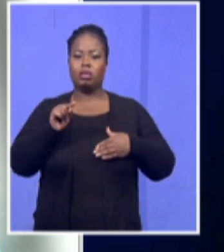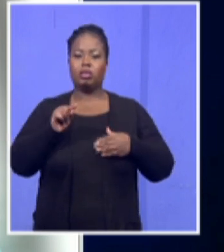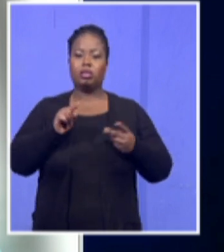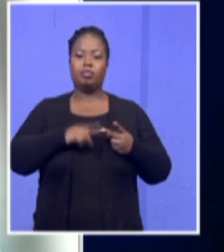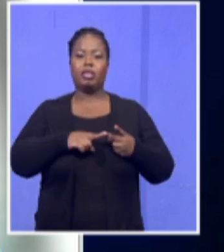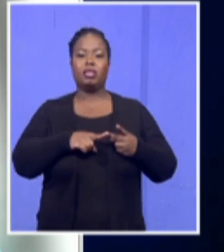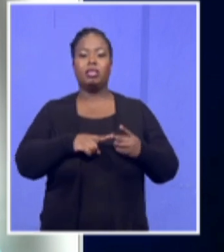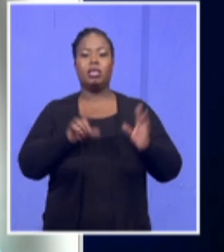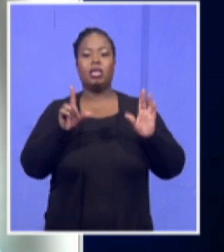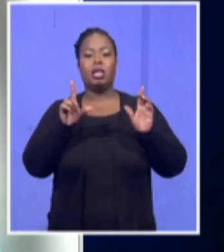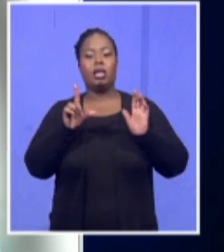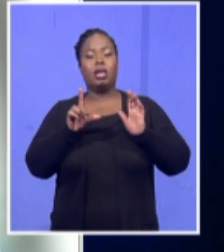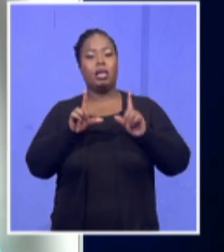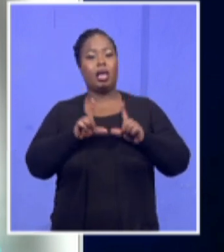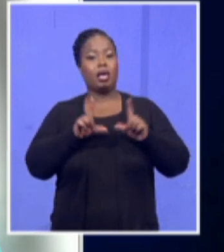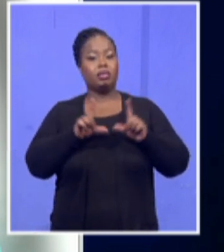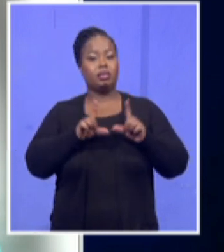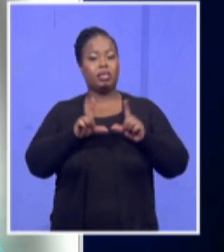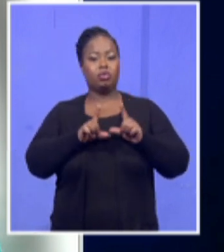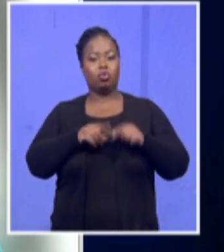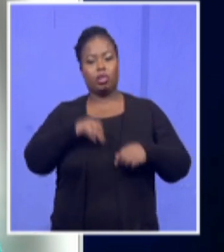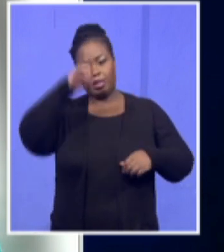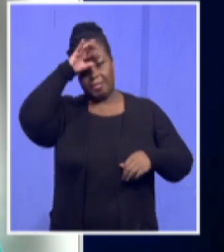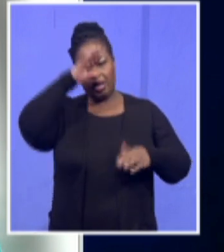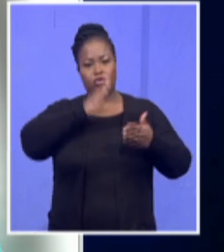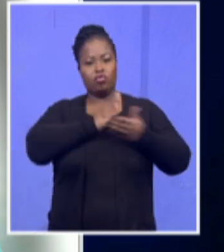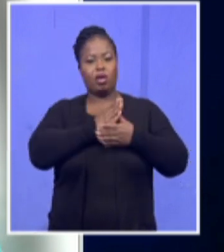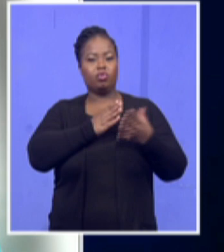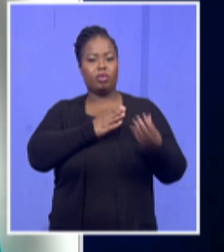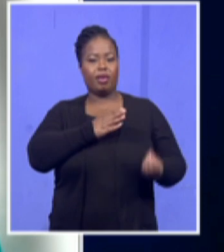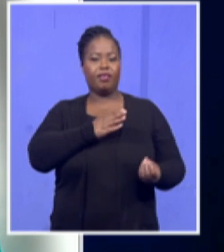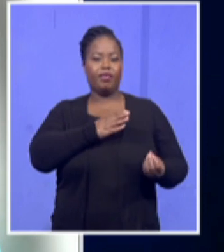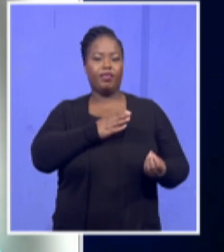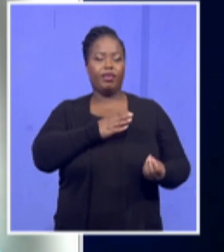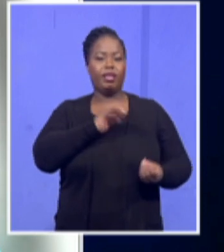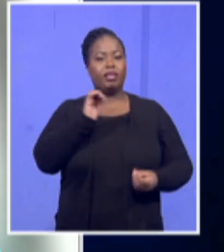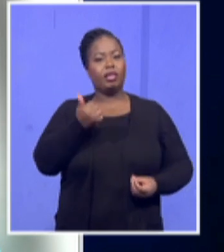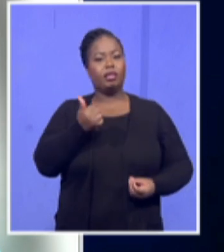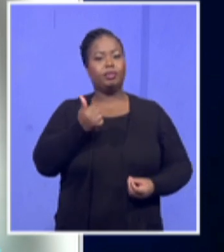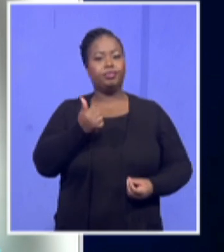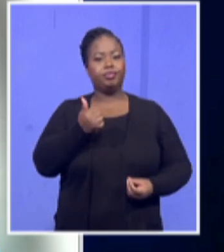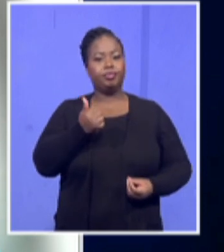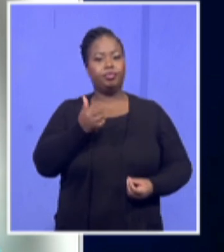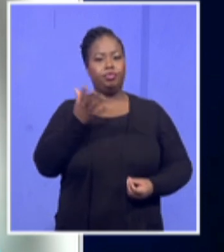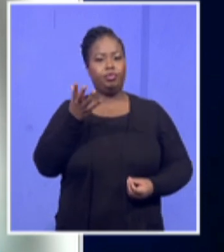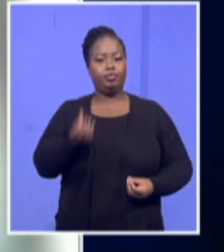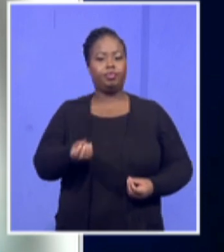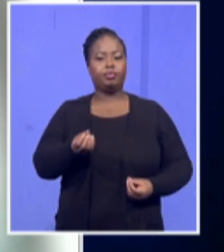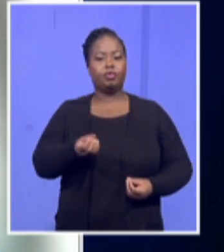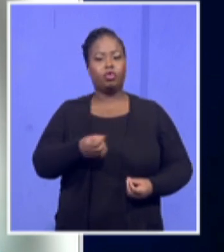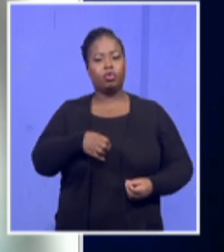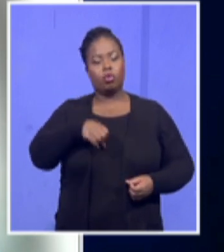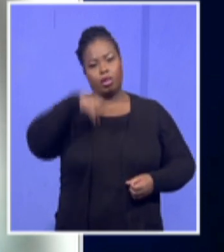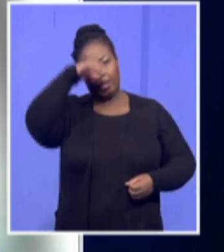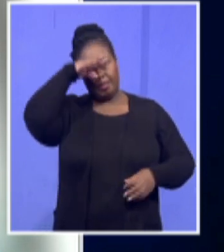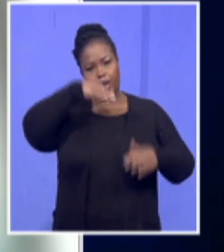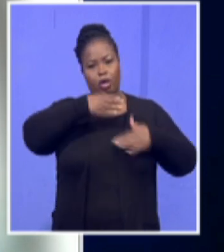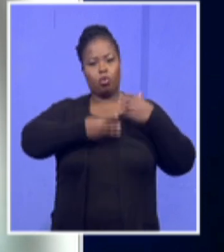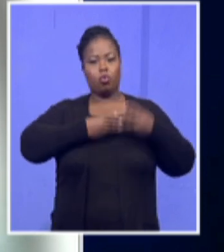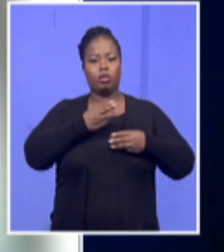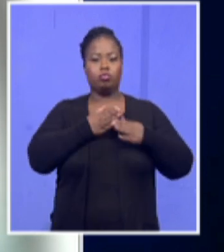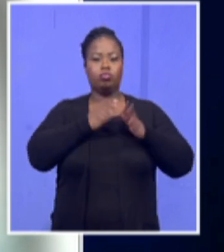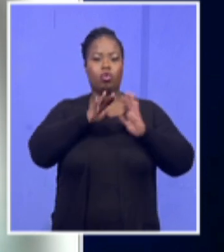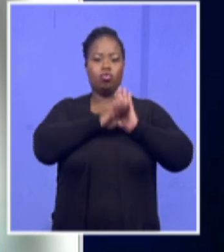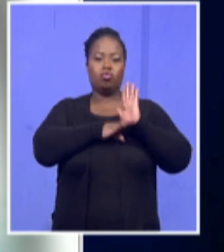valid license or a mining right, you will have your usual mine works program, your rehabilitation